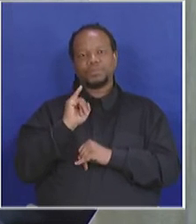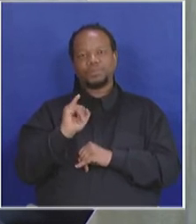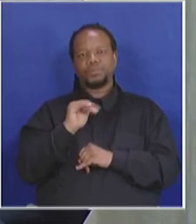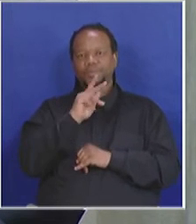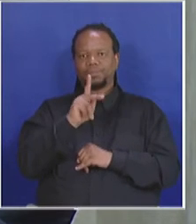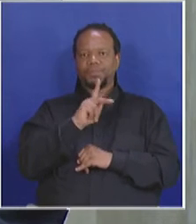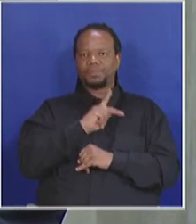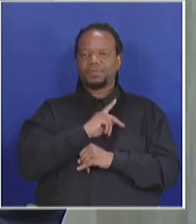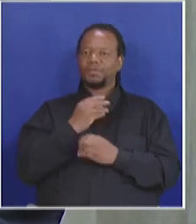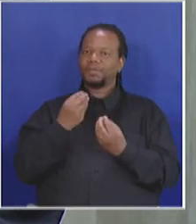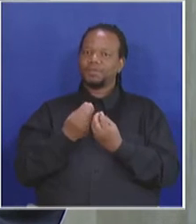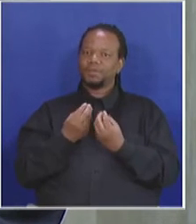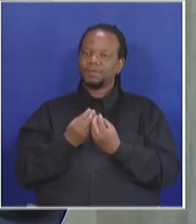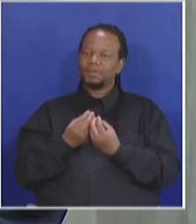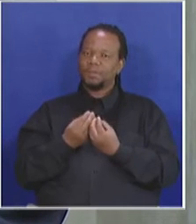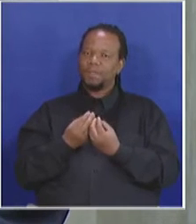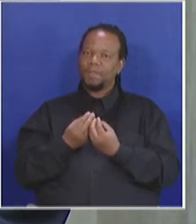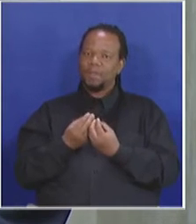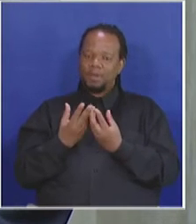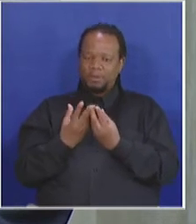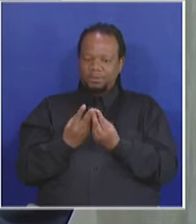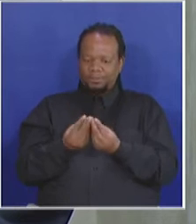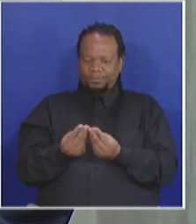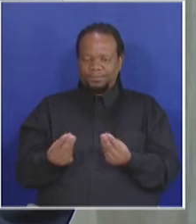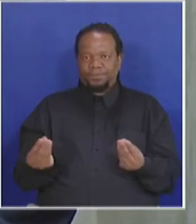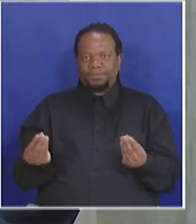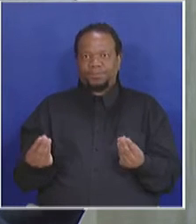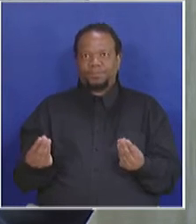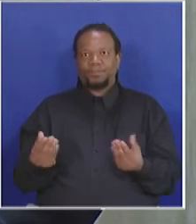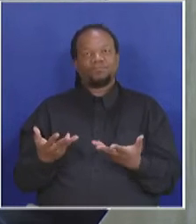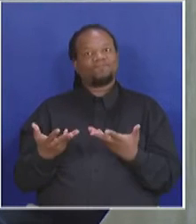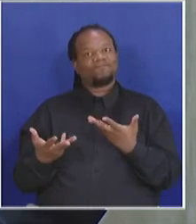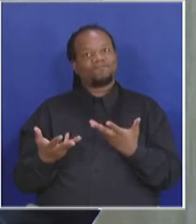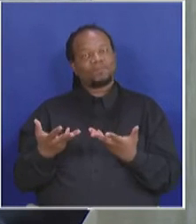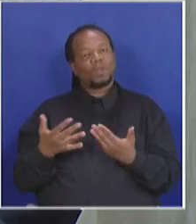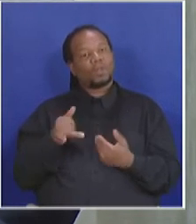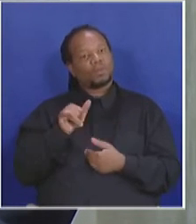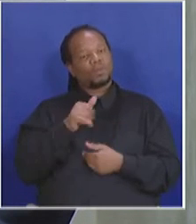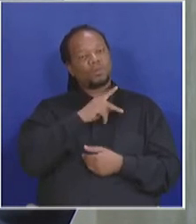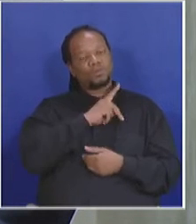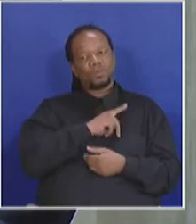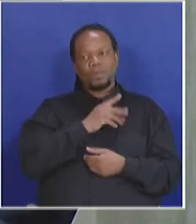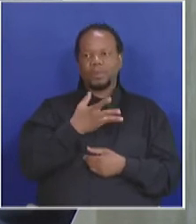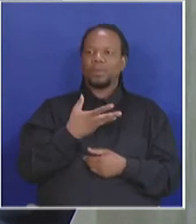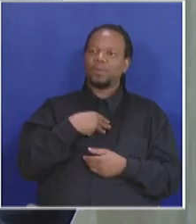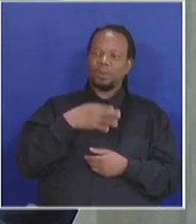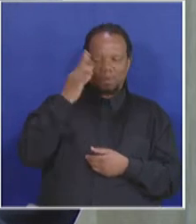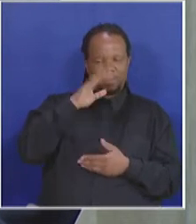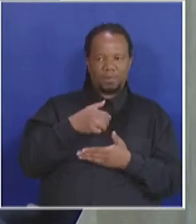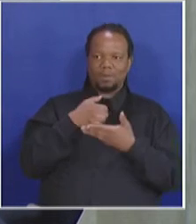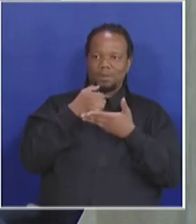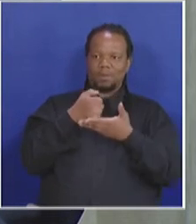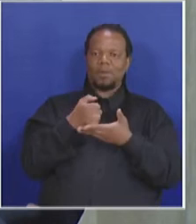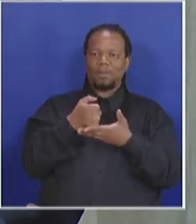has deteriorated to the extent that of maybe deserving declarations to the disaster status in some parts of the province,